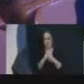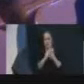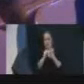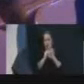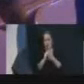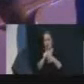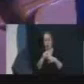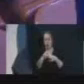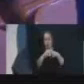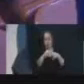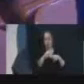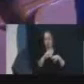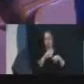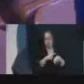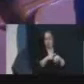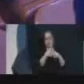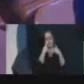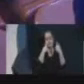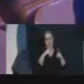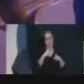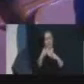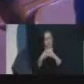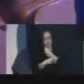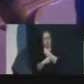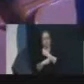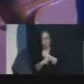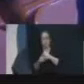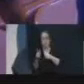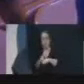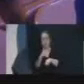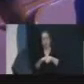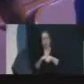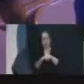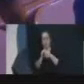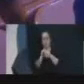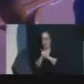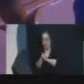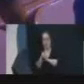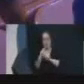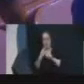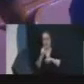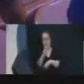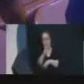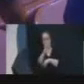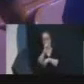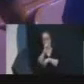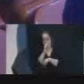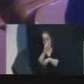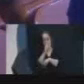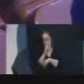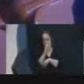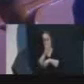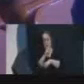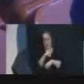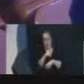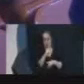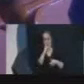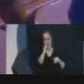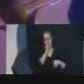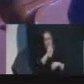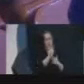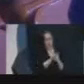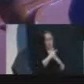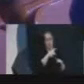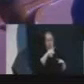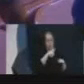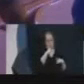that short-term success comes at the expense of long-term proficiency, or does Common Core expect 3rd grade children to memorize their math facts? There isn't